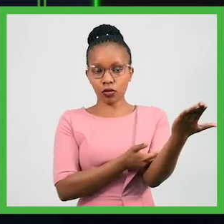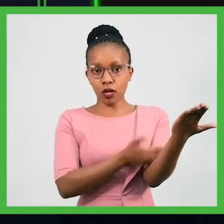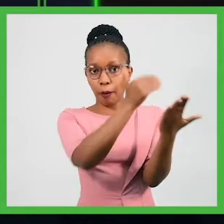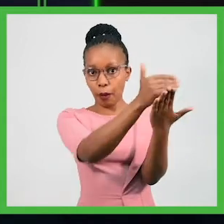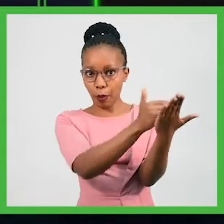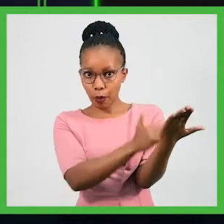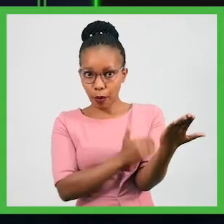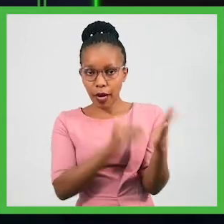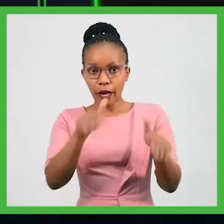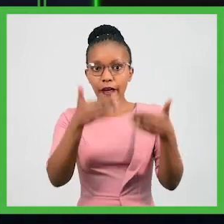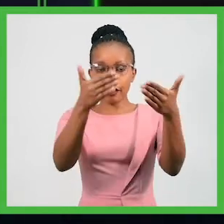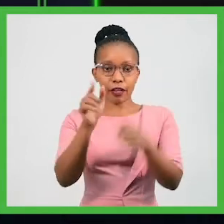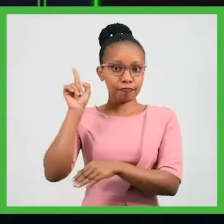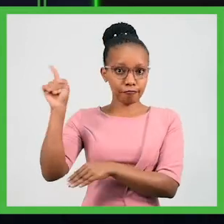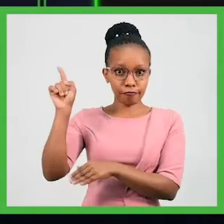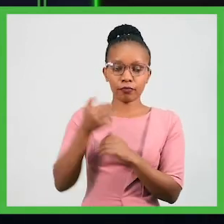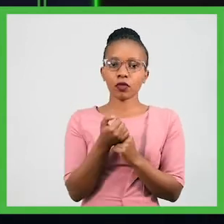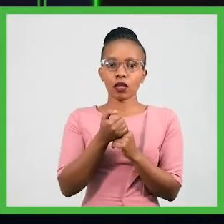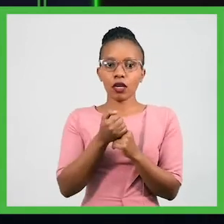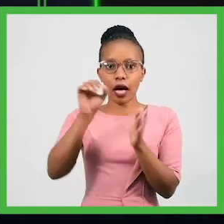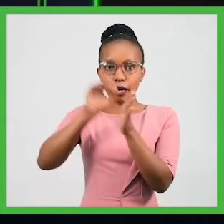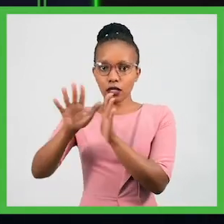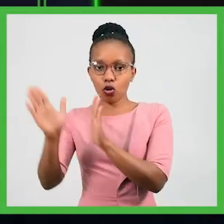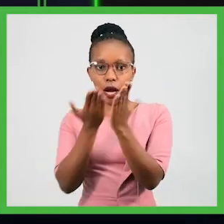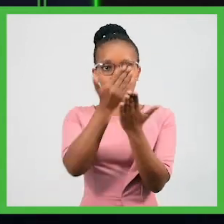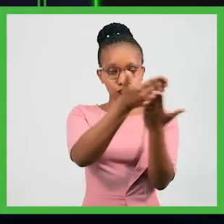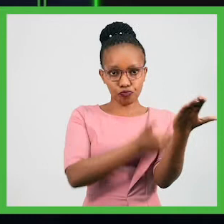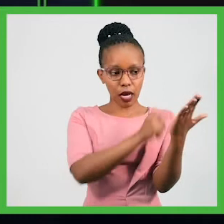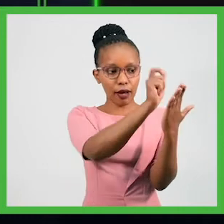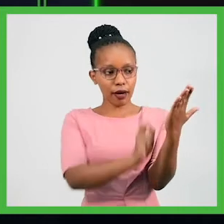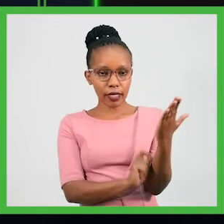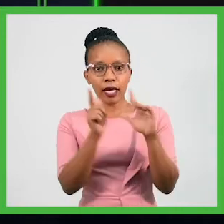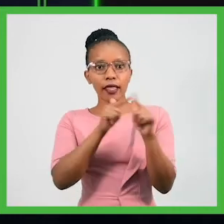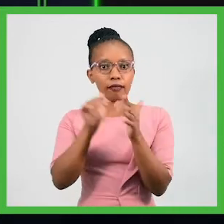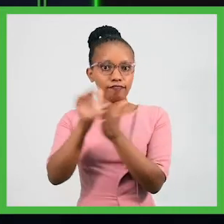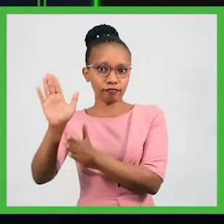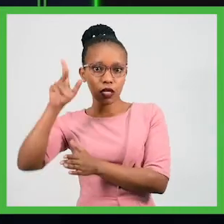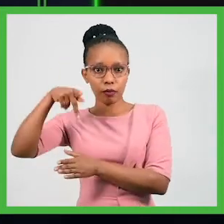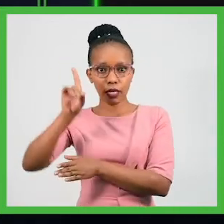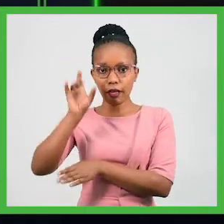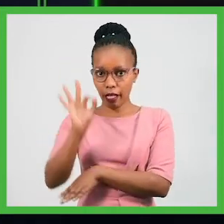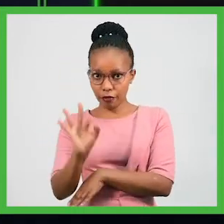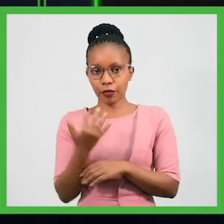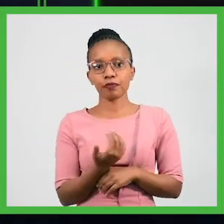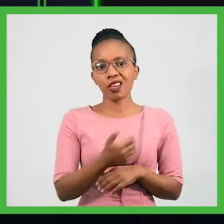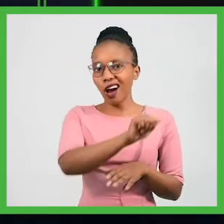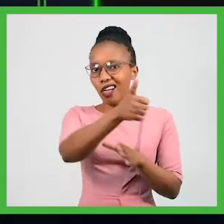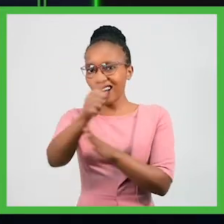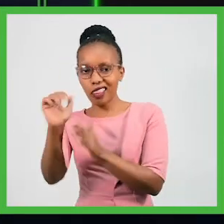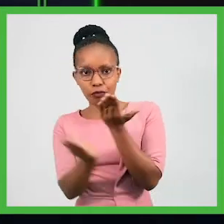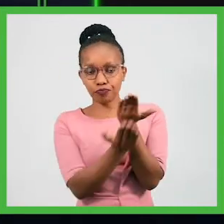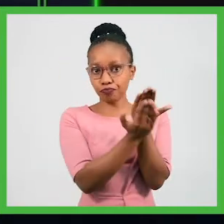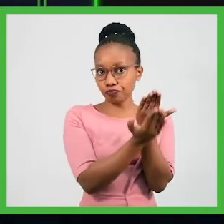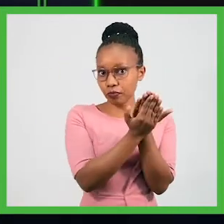Form provided as a hyperlink on the exemption application form, fill it, and upload it in PDF format. Any other relevant